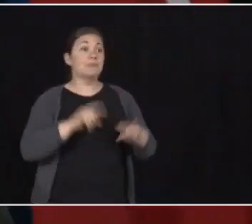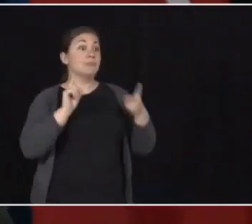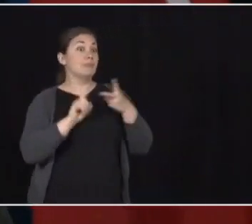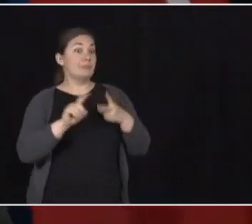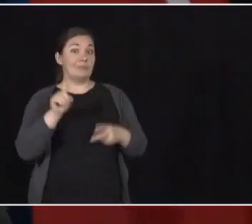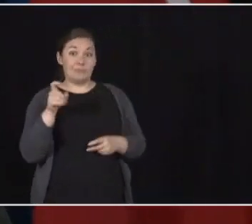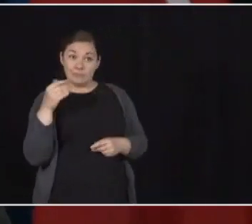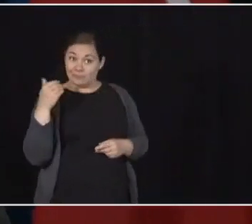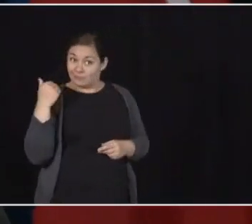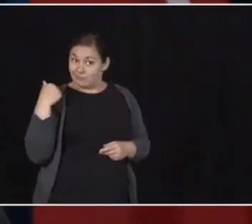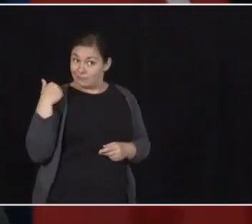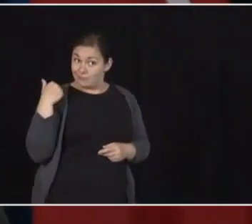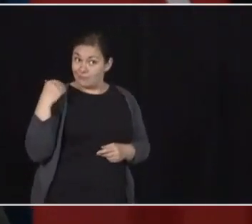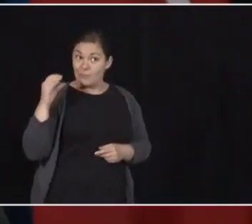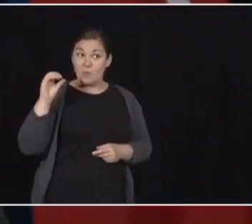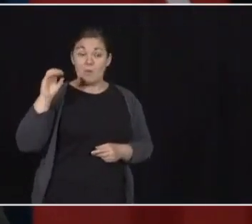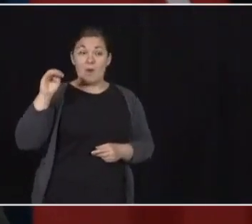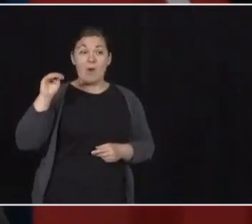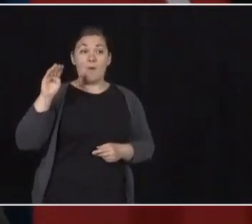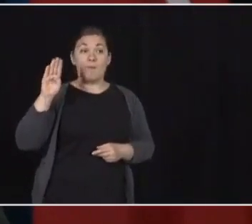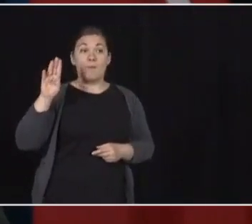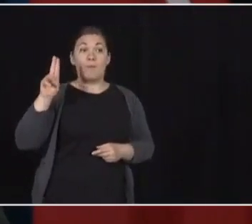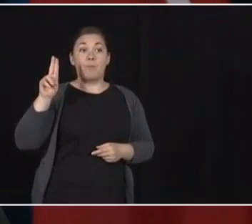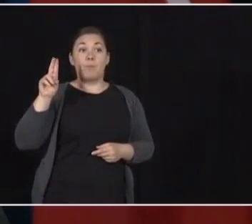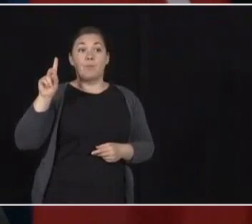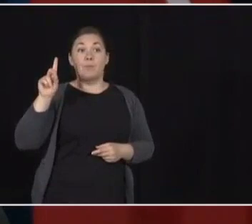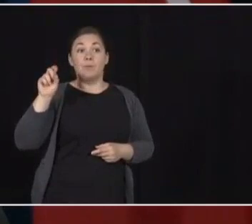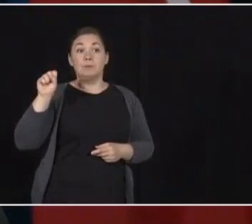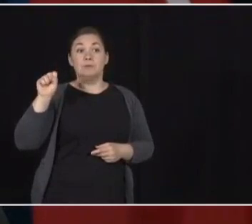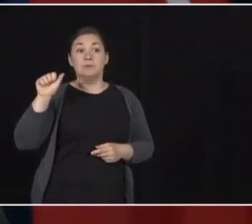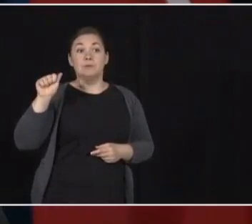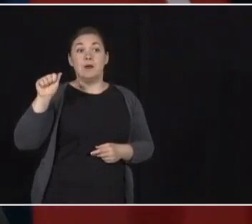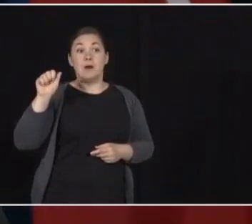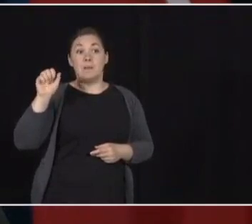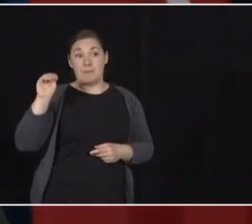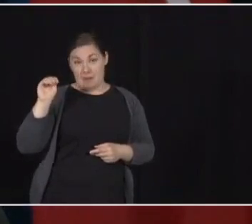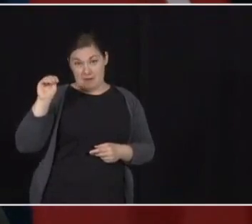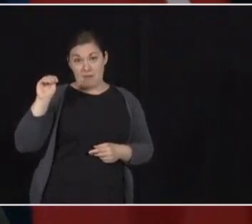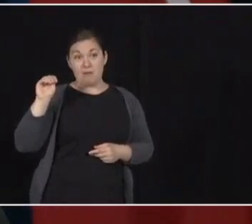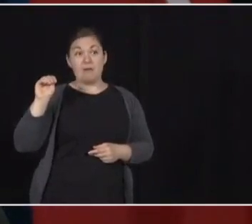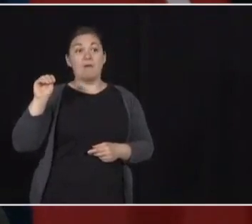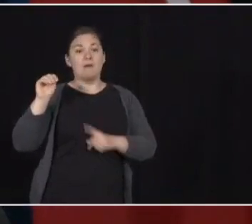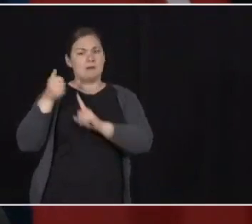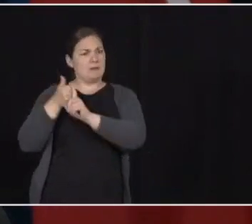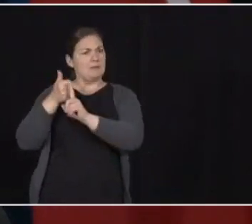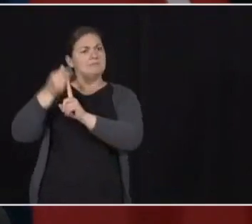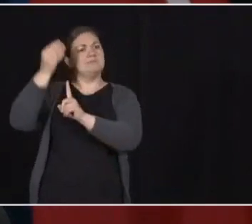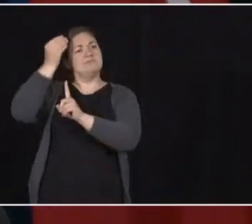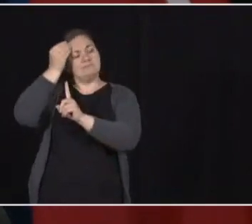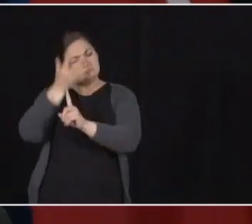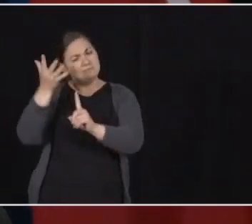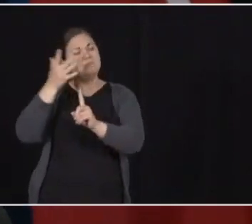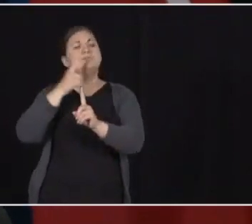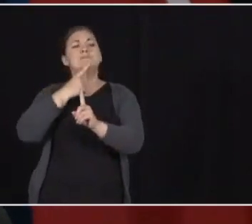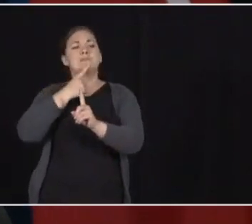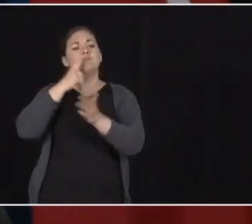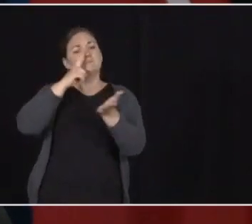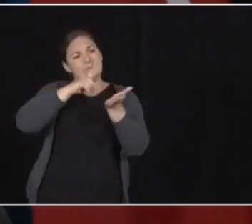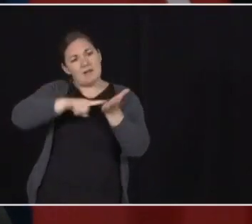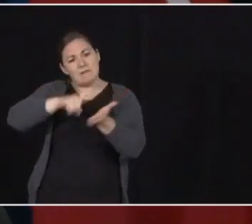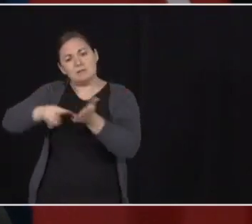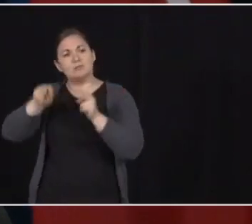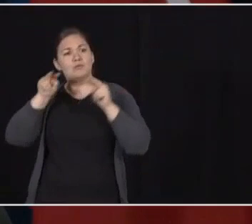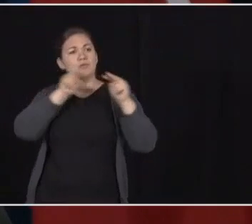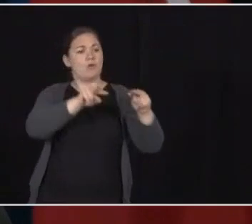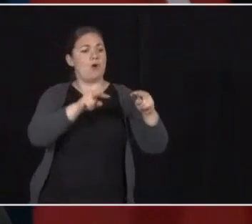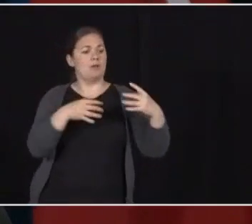announcement that he's going to be looking into both health and long-term care over the handling of the pandemic specifically. Yeah. What's not